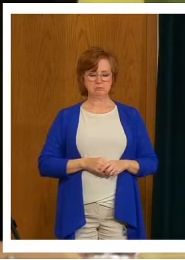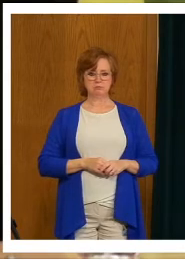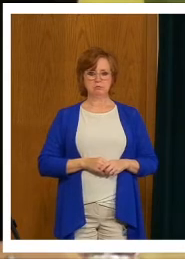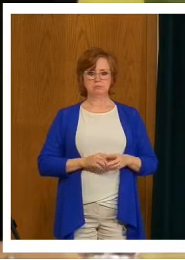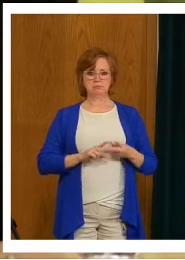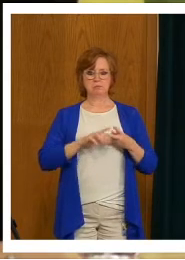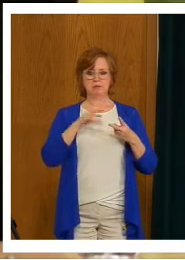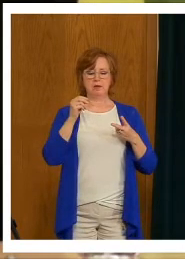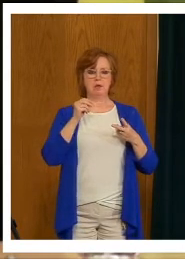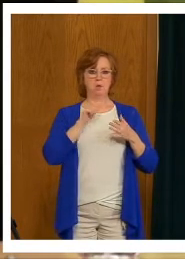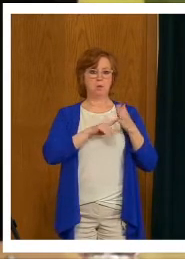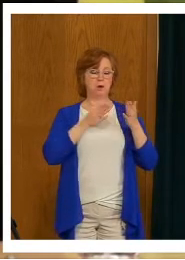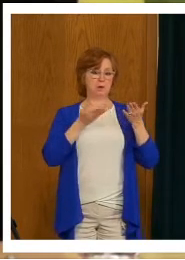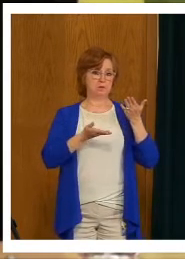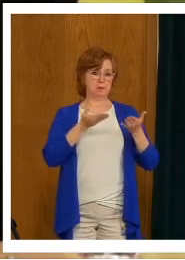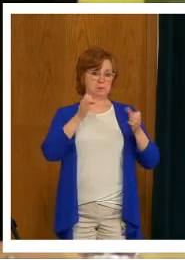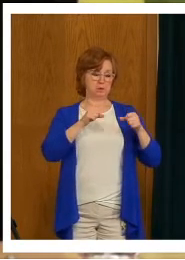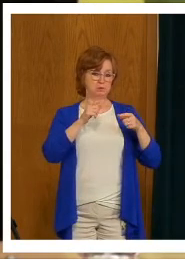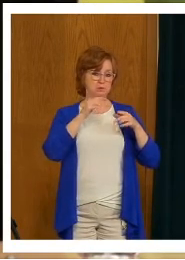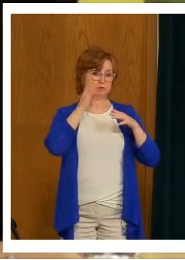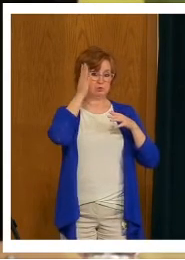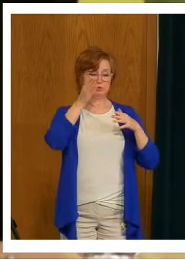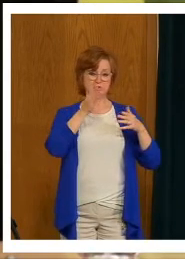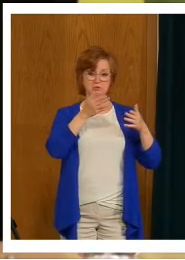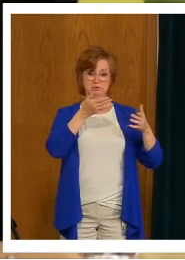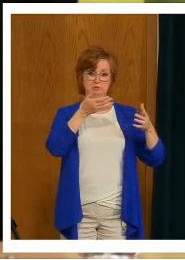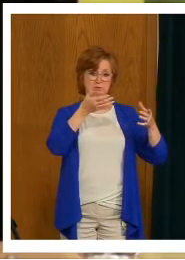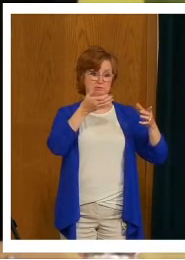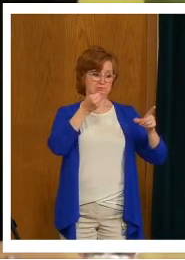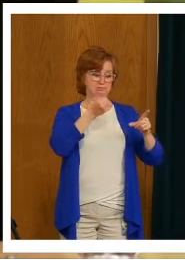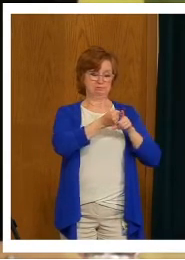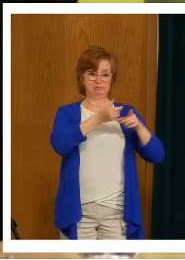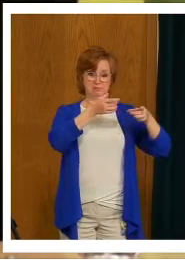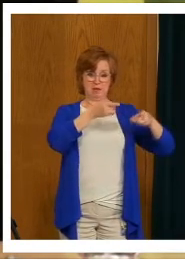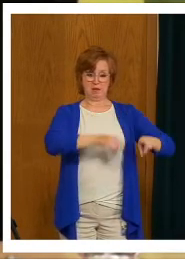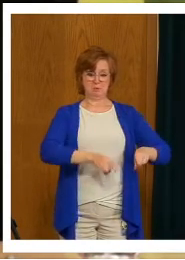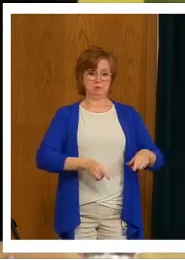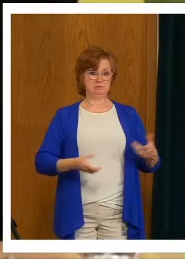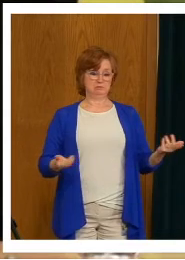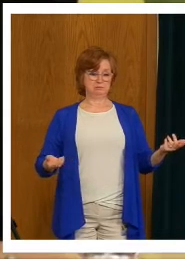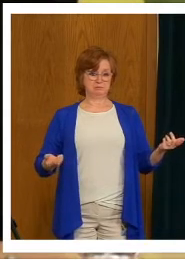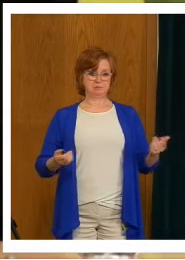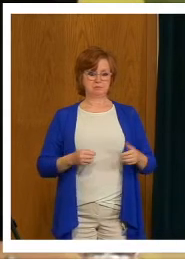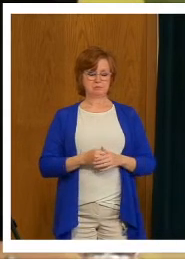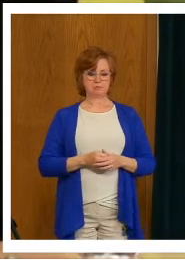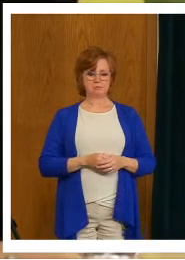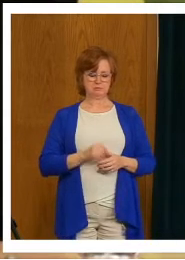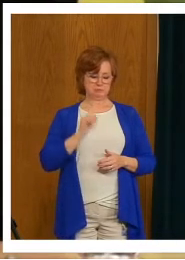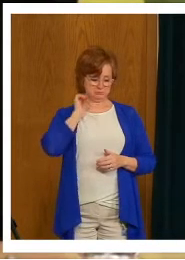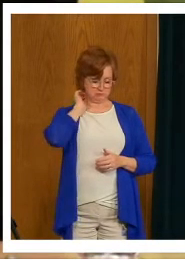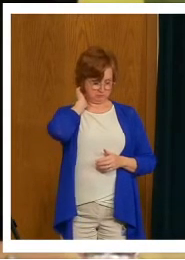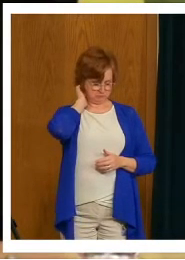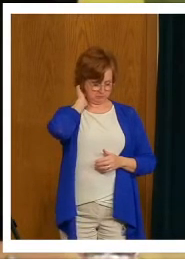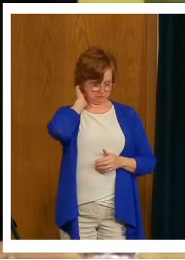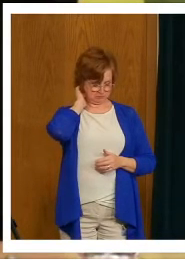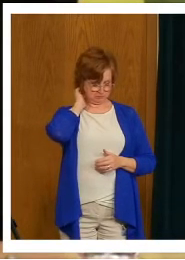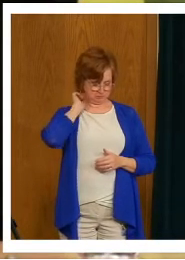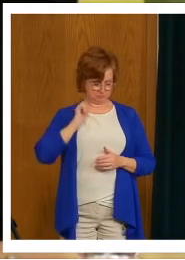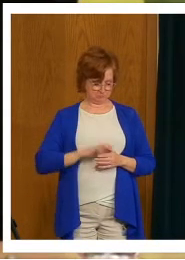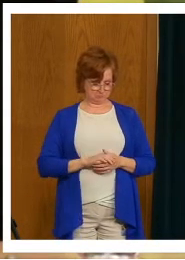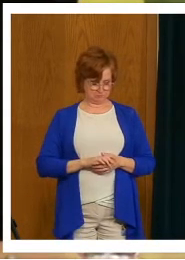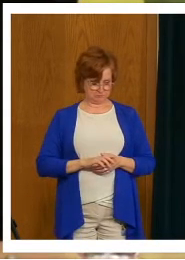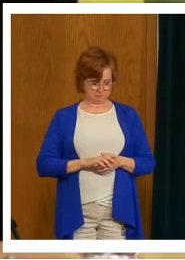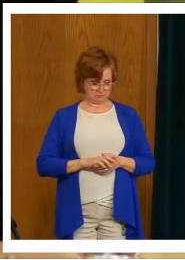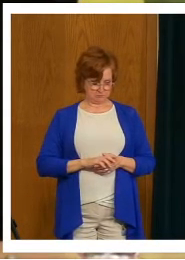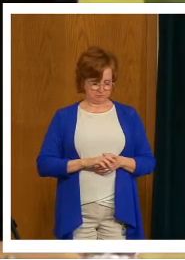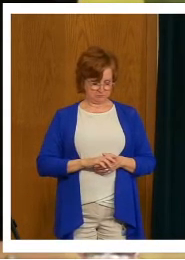be facing something like this. We're going to have a conversation very shortly, likely starting